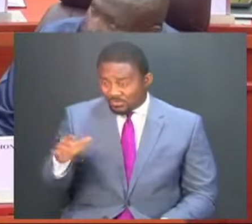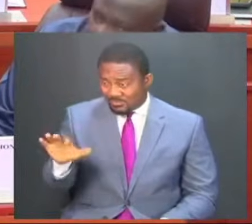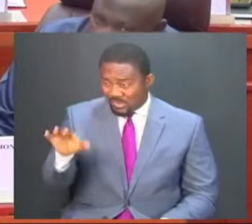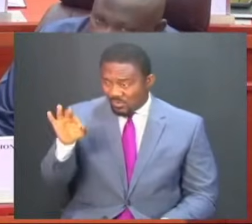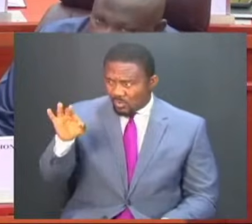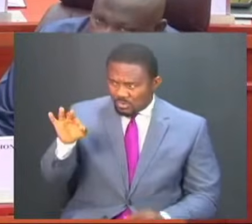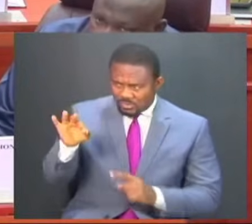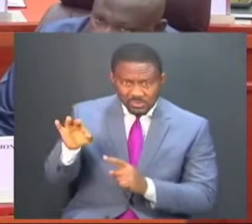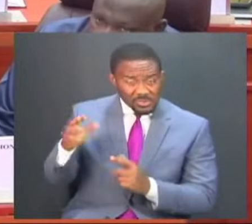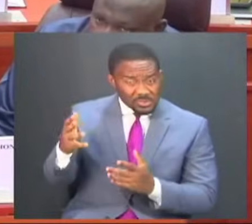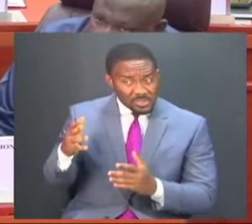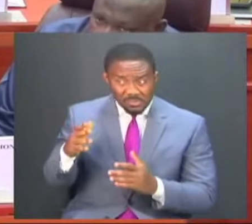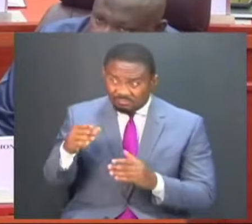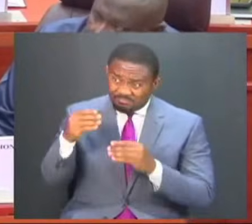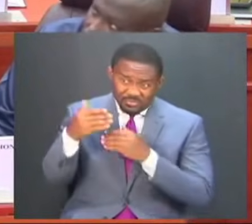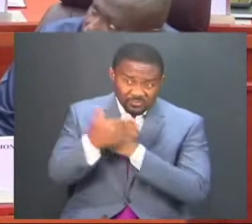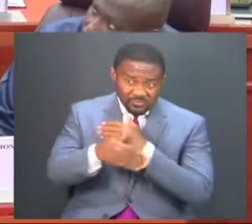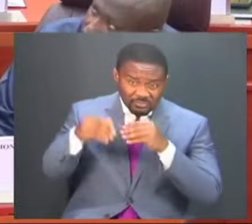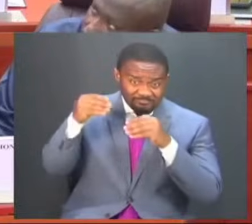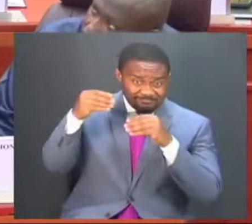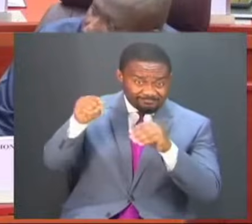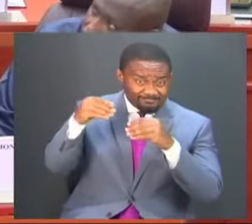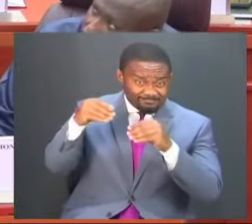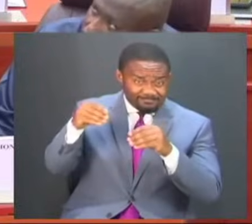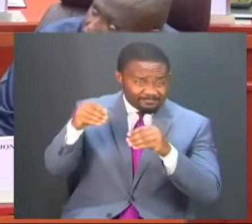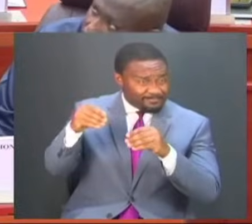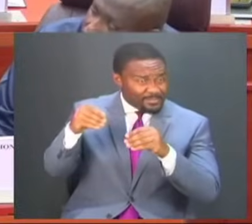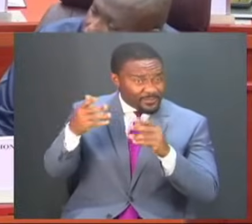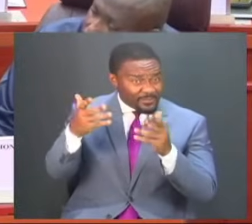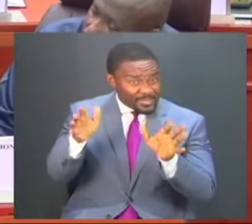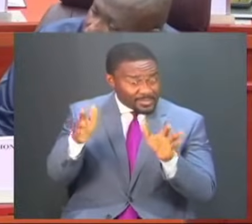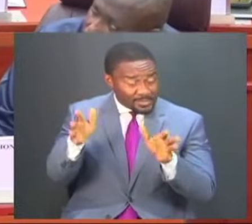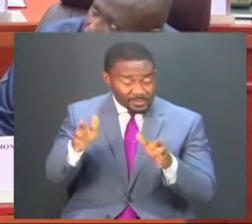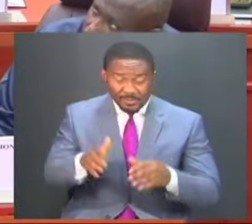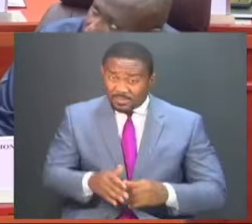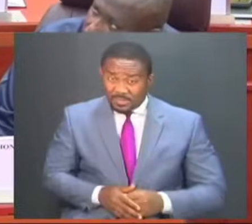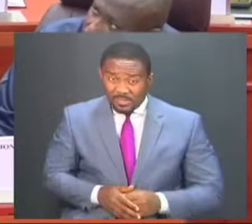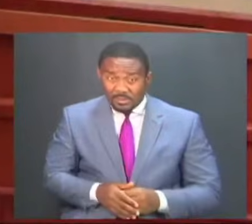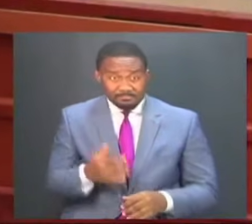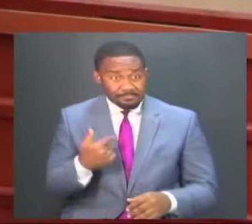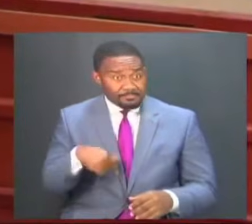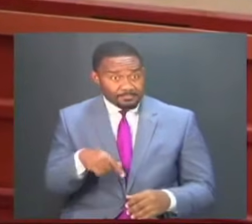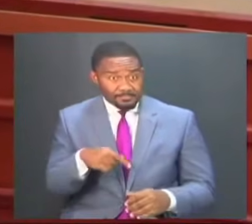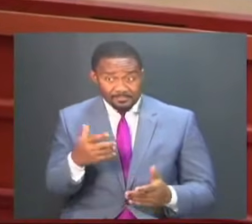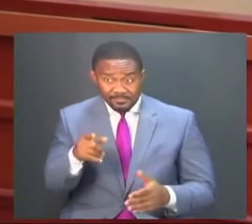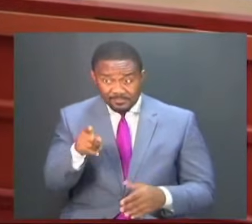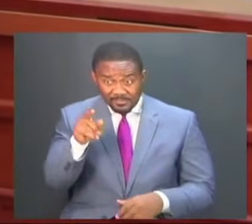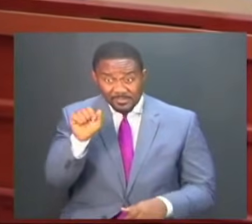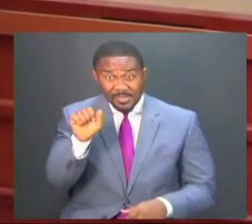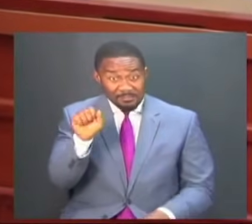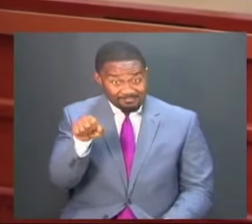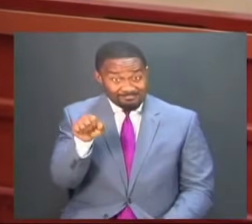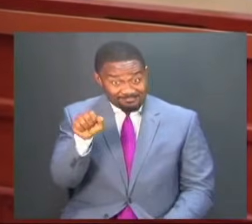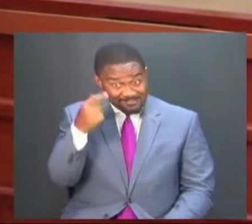just exporting. What can we do? I hope that the way you are nodding your head,